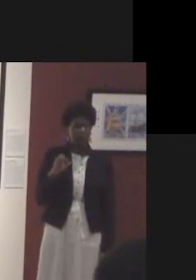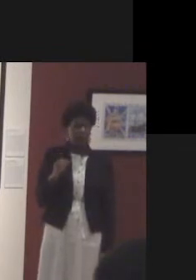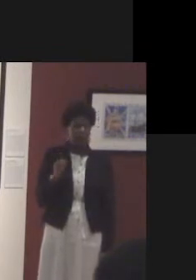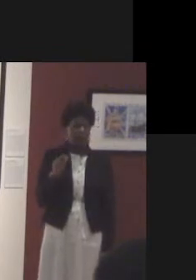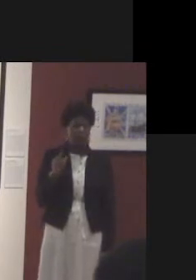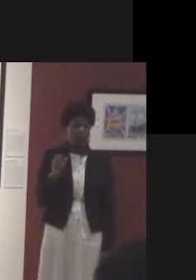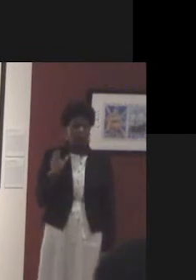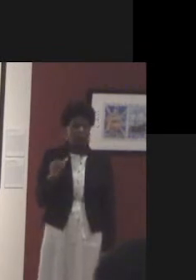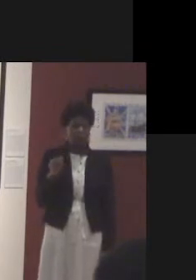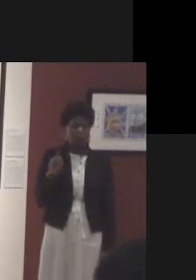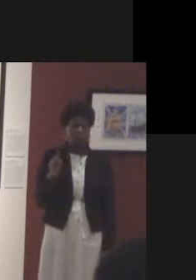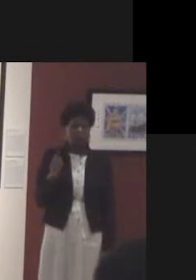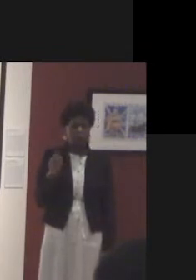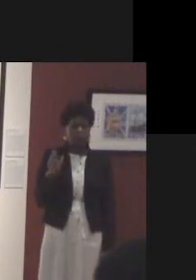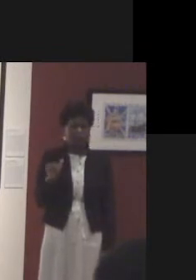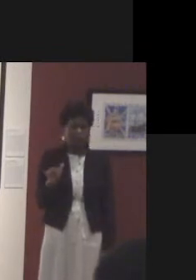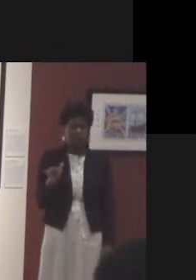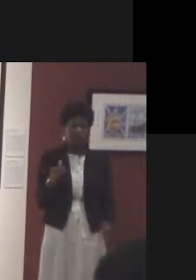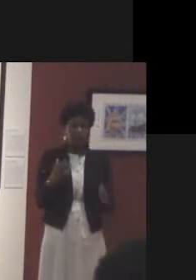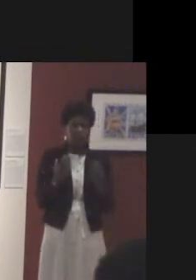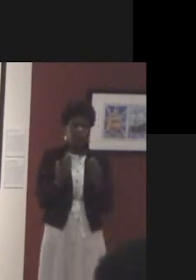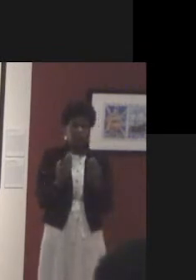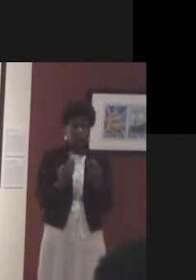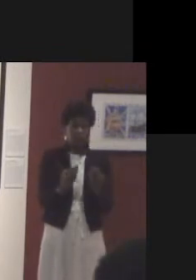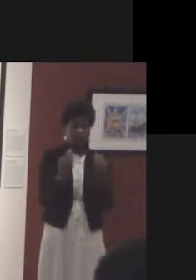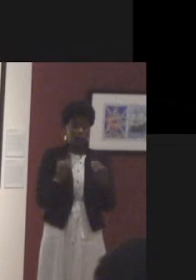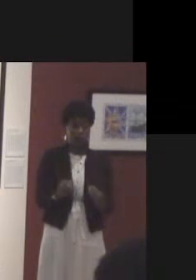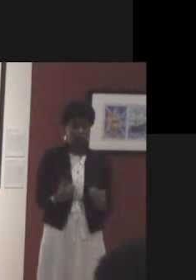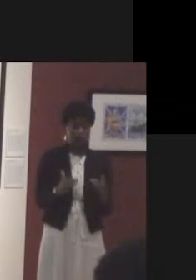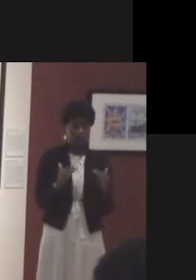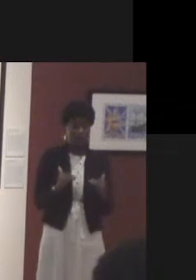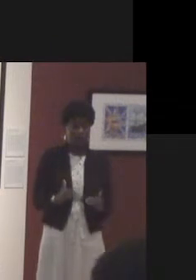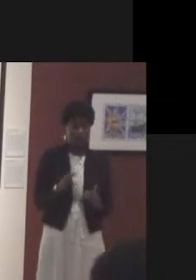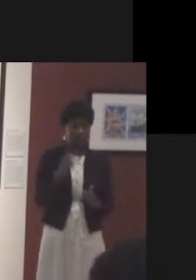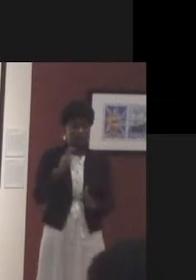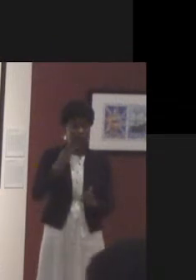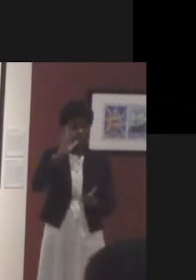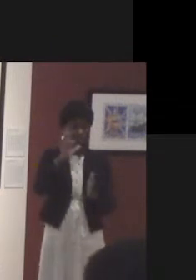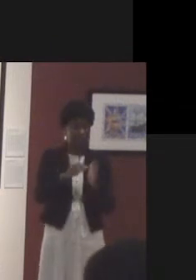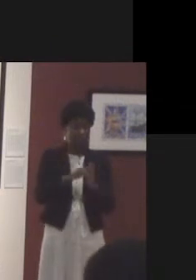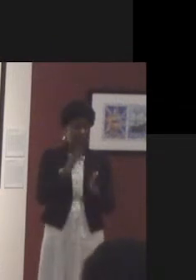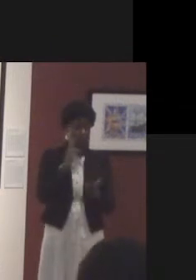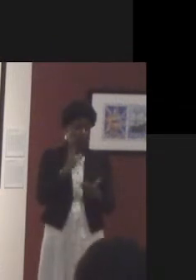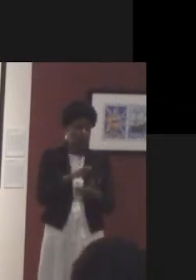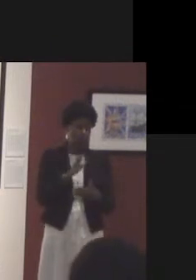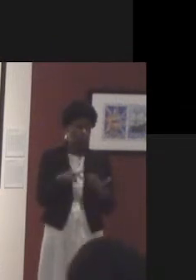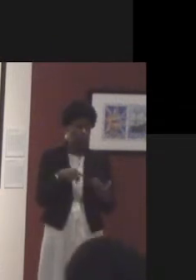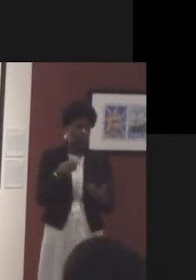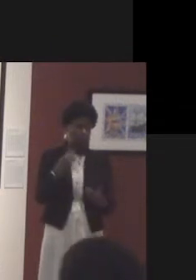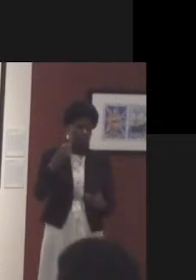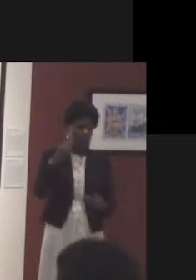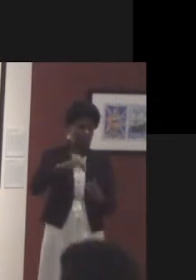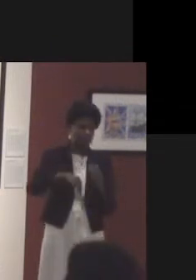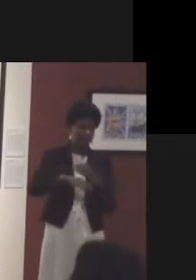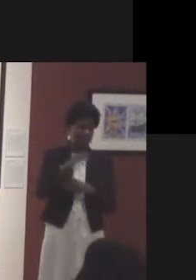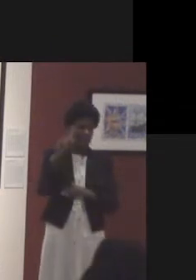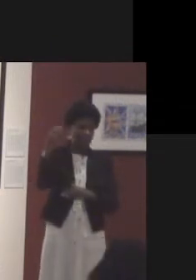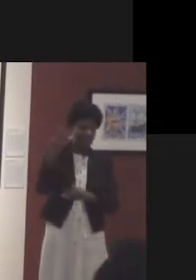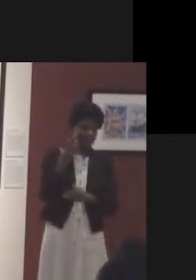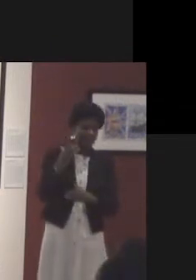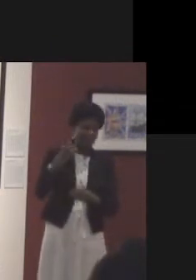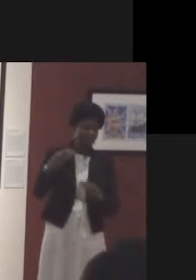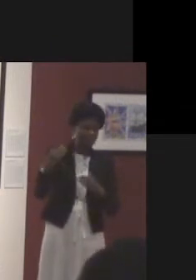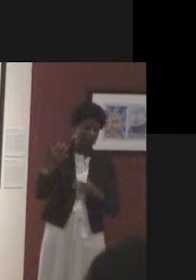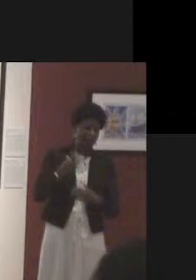the artist's torso, while in the lower image, you're seeing the result, right, of that sun exposure recorded in